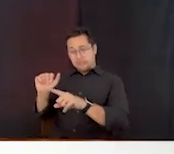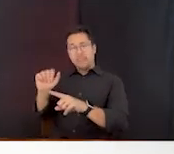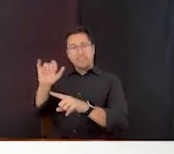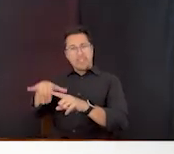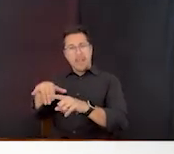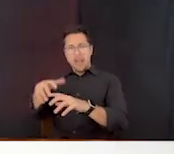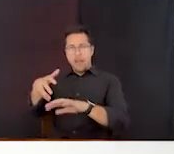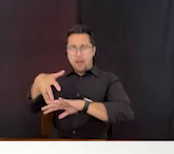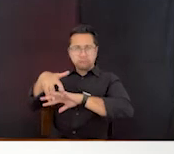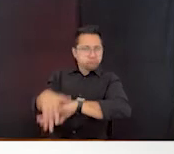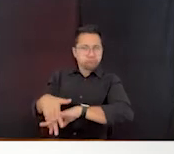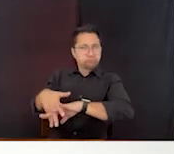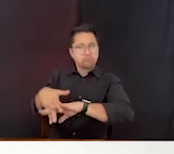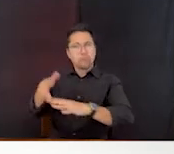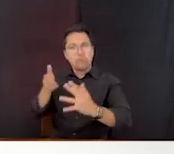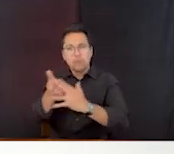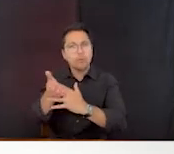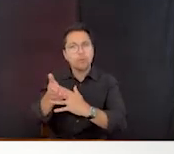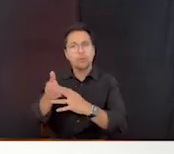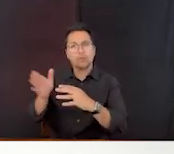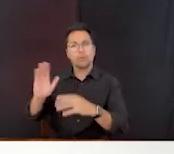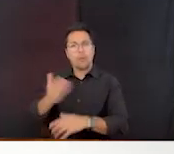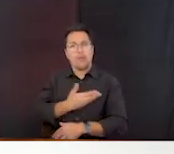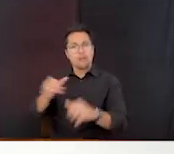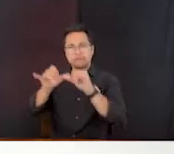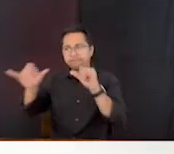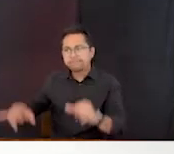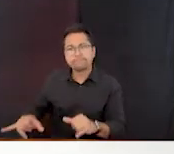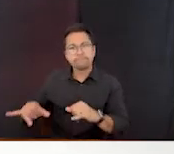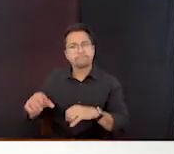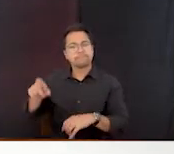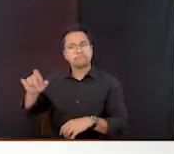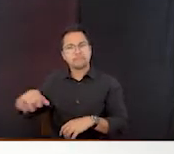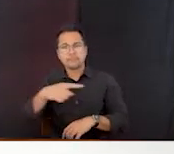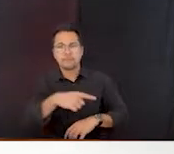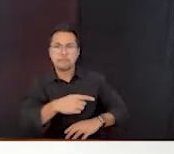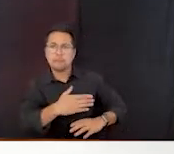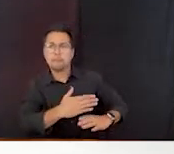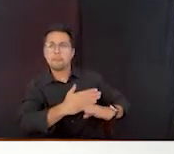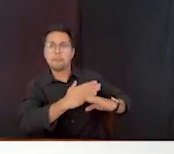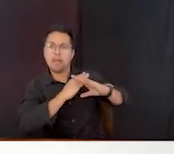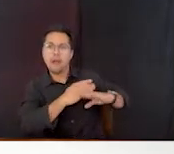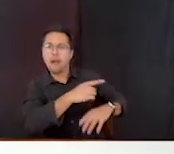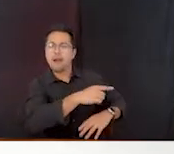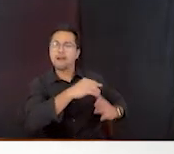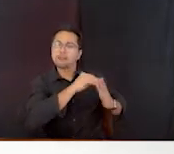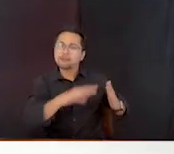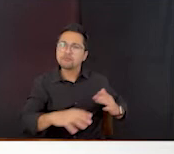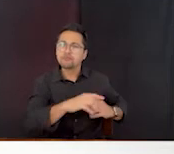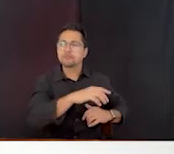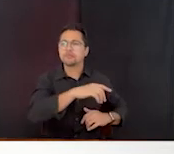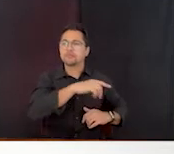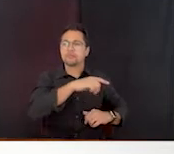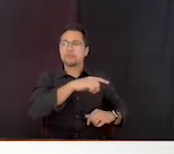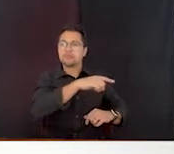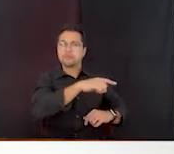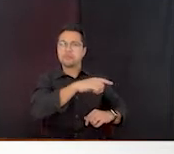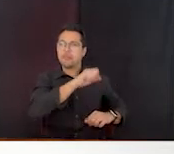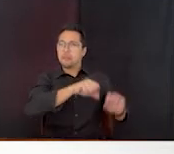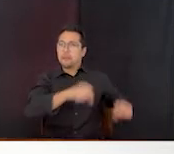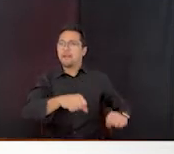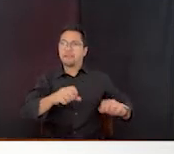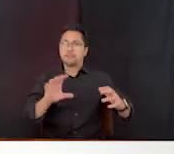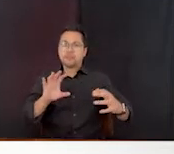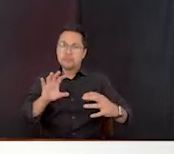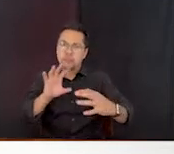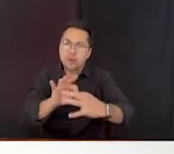the stigma perspective, which is our second perspective, or the idea that disability stigma